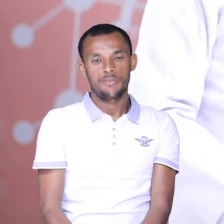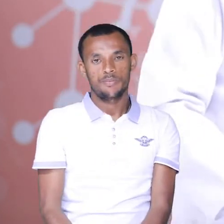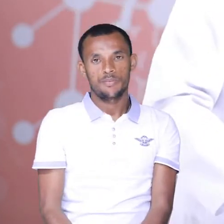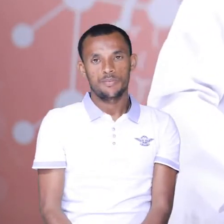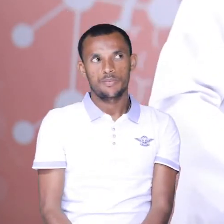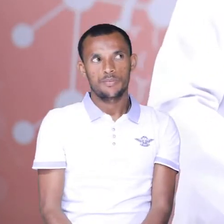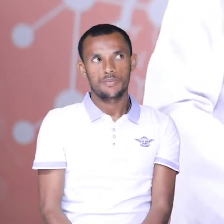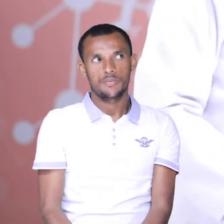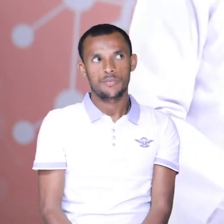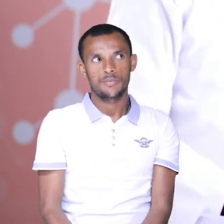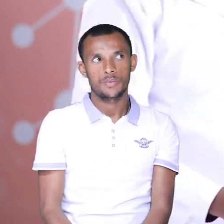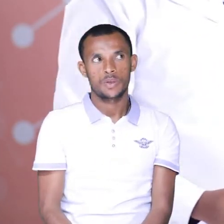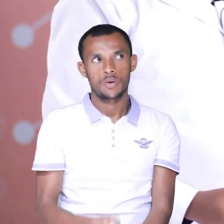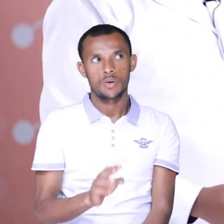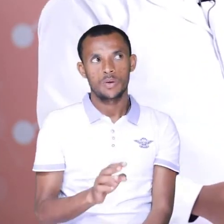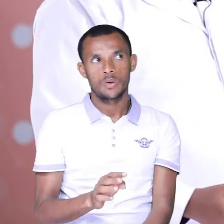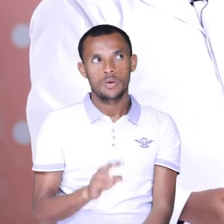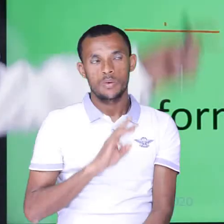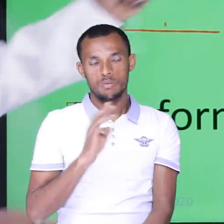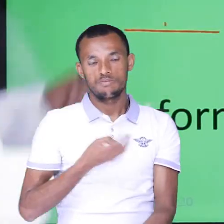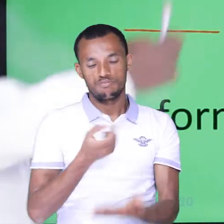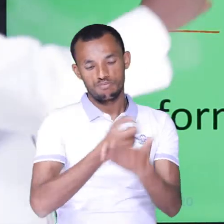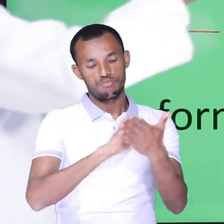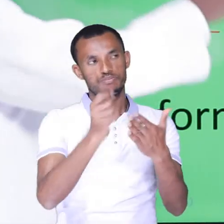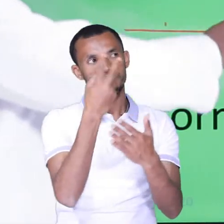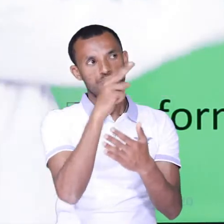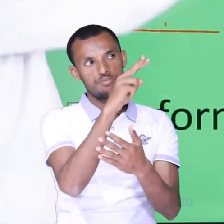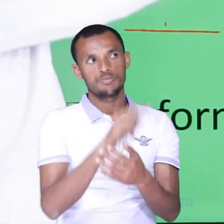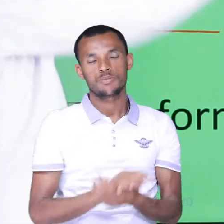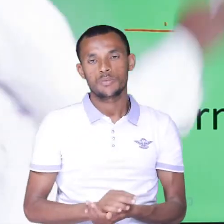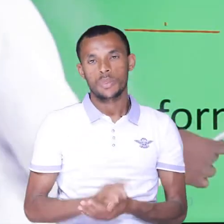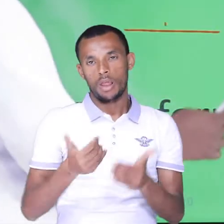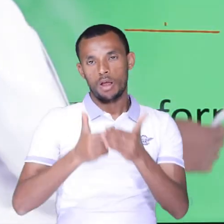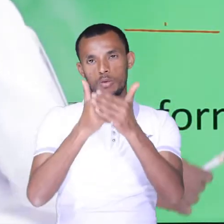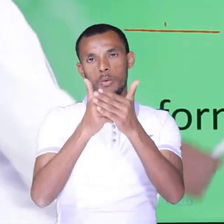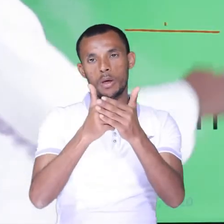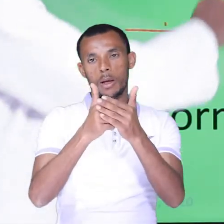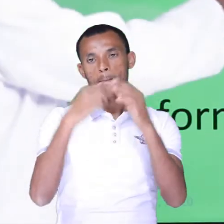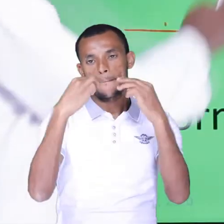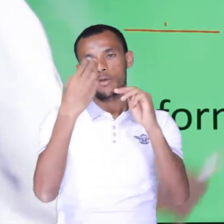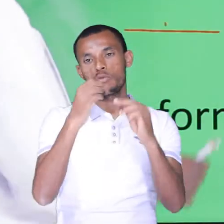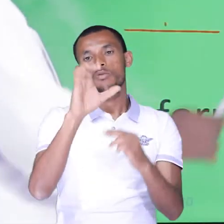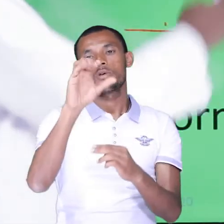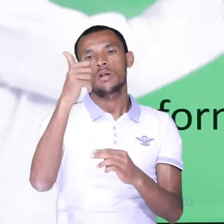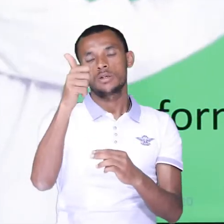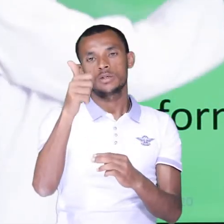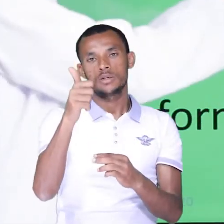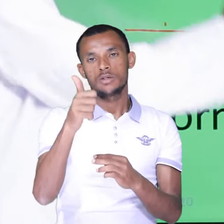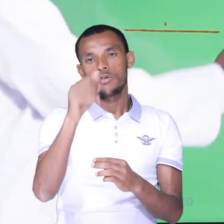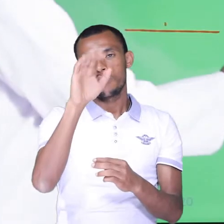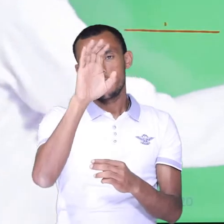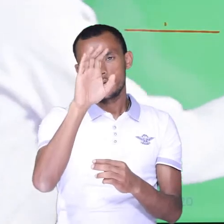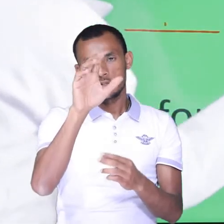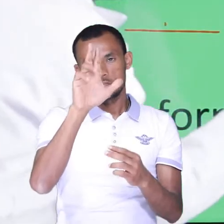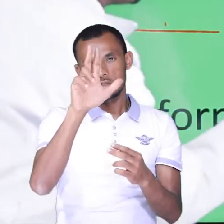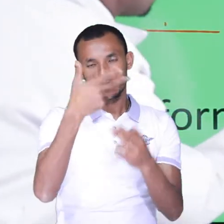that is why we have listed here. So the atomic mass of calcium is 40, 3 times